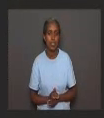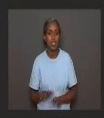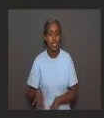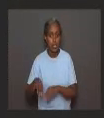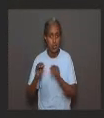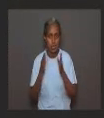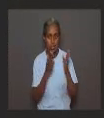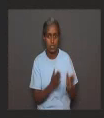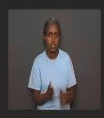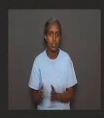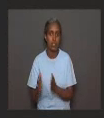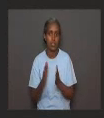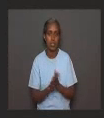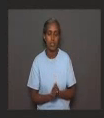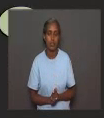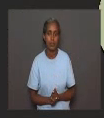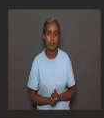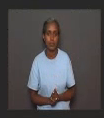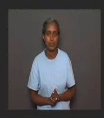Students, let's get ready.